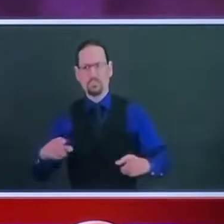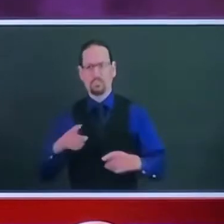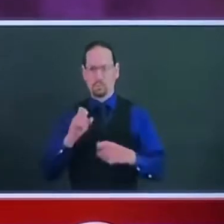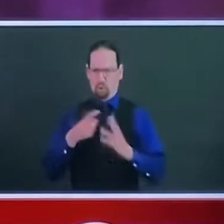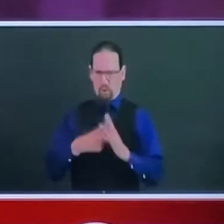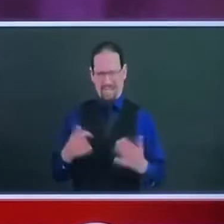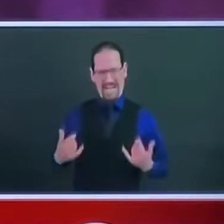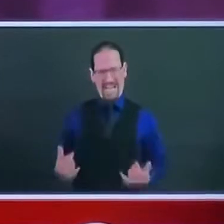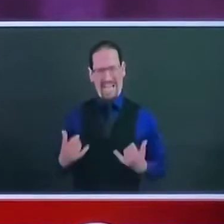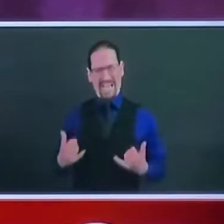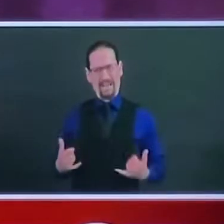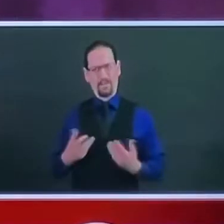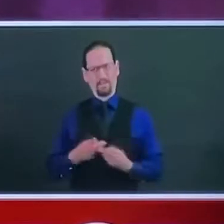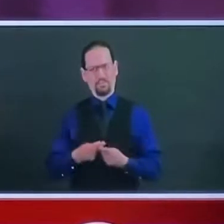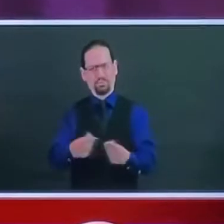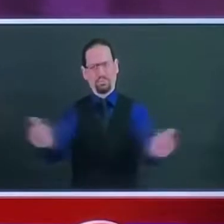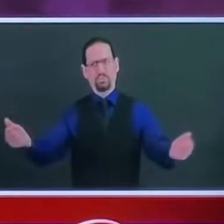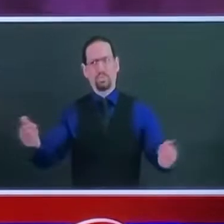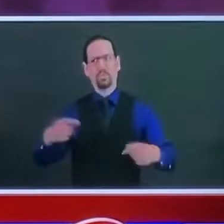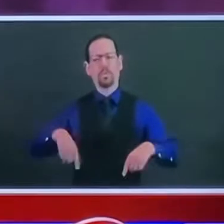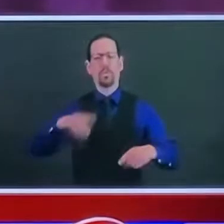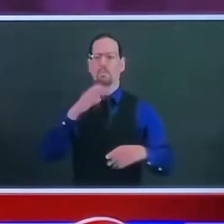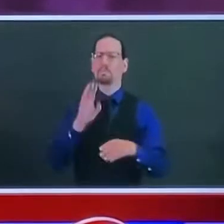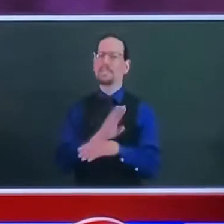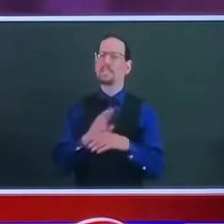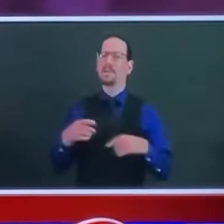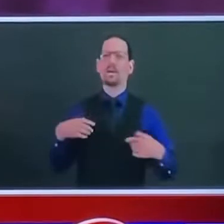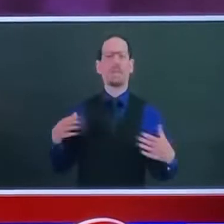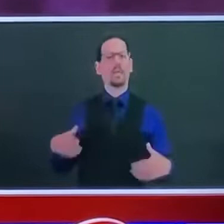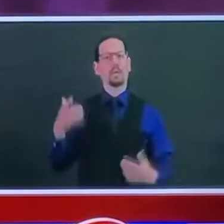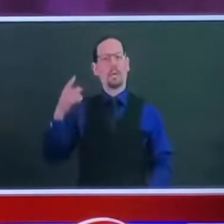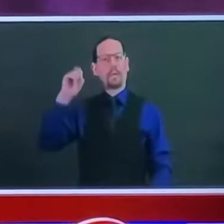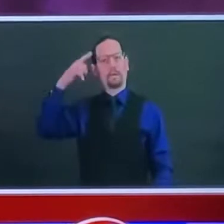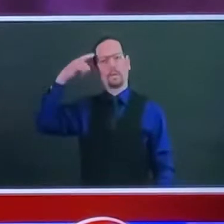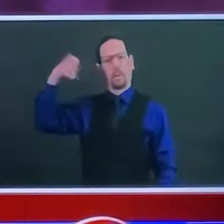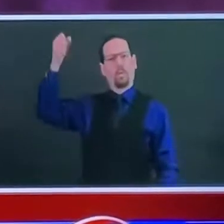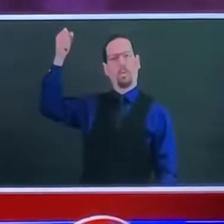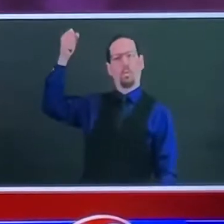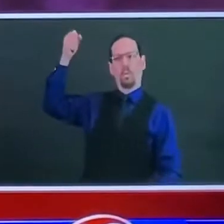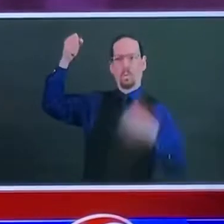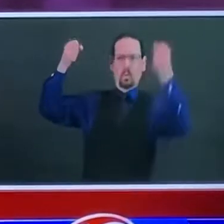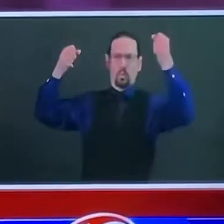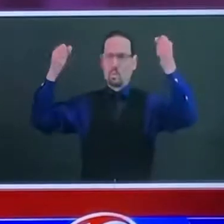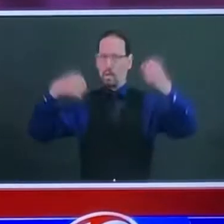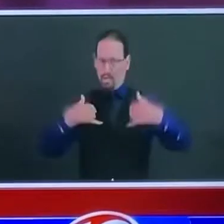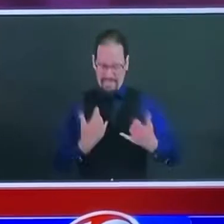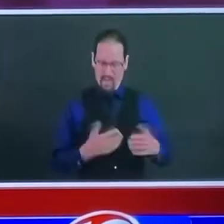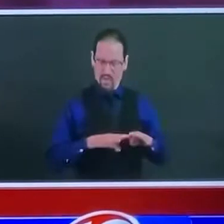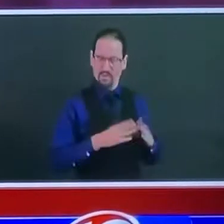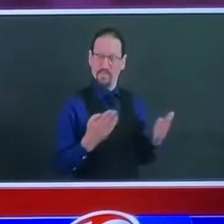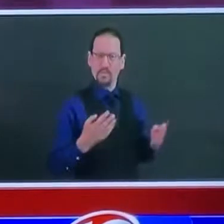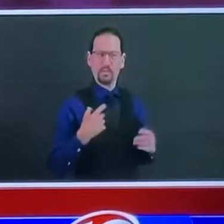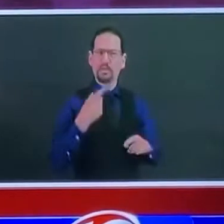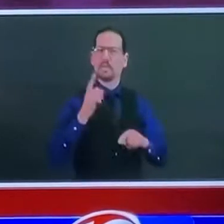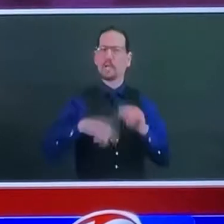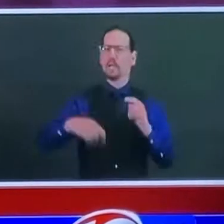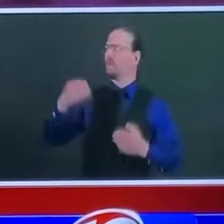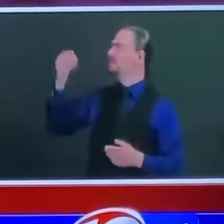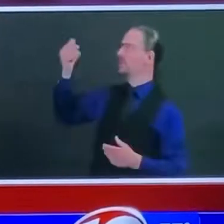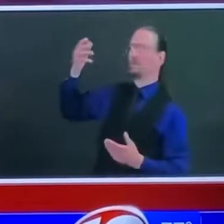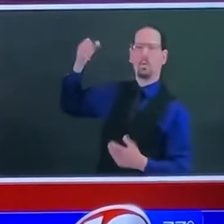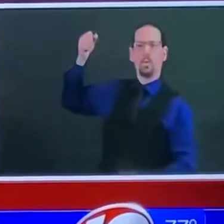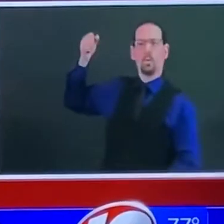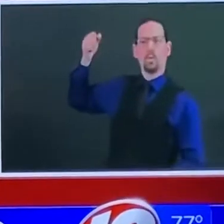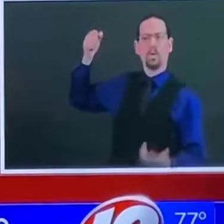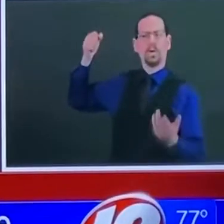some people I've had who've contacted me and said, hey, the governor's holding that money back because we're facing huge red ink. Correct. What about getting that money out